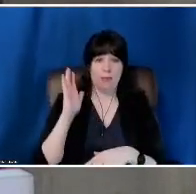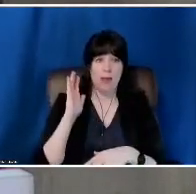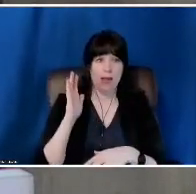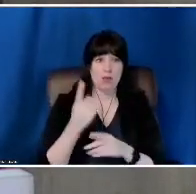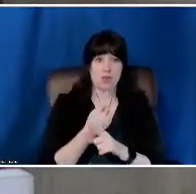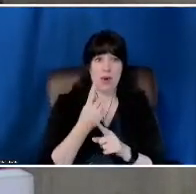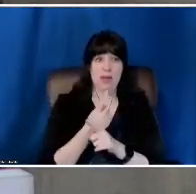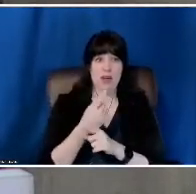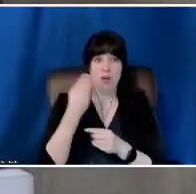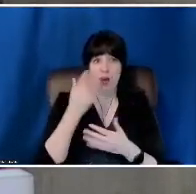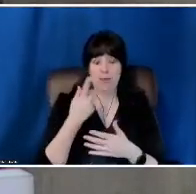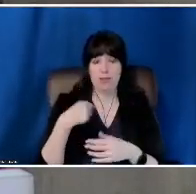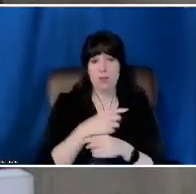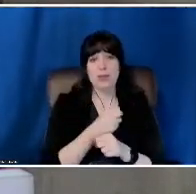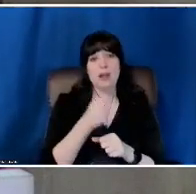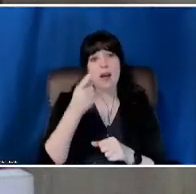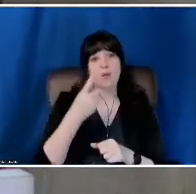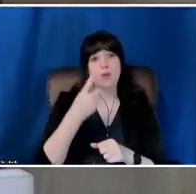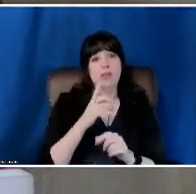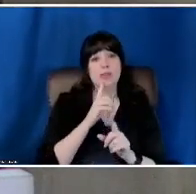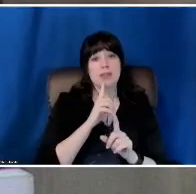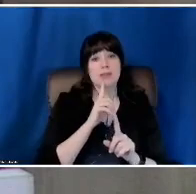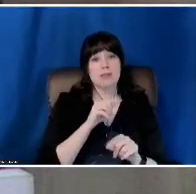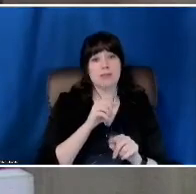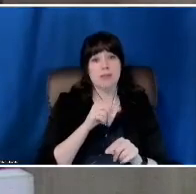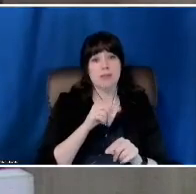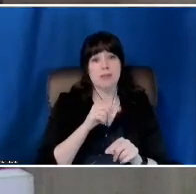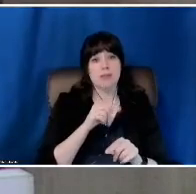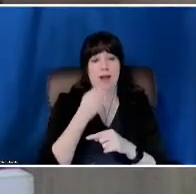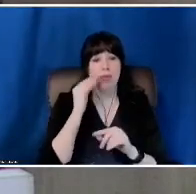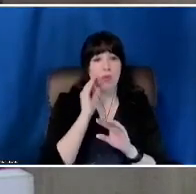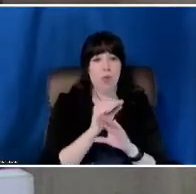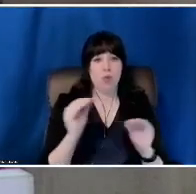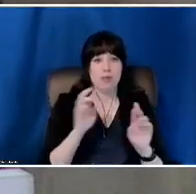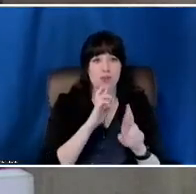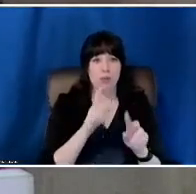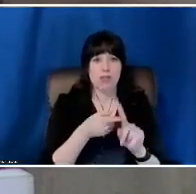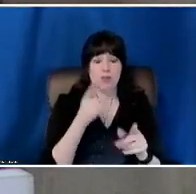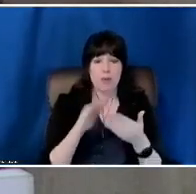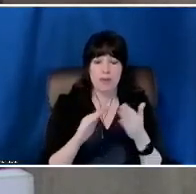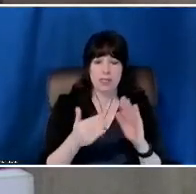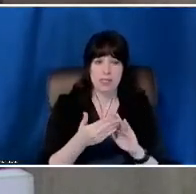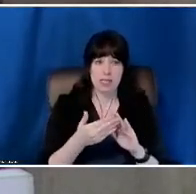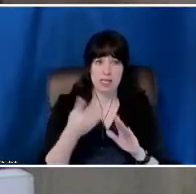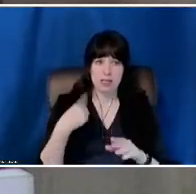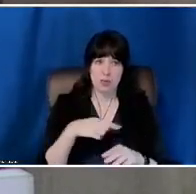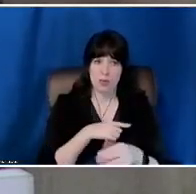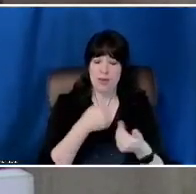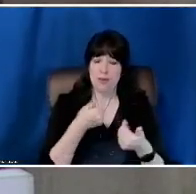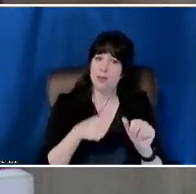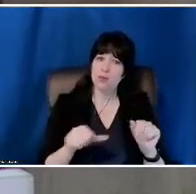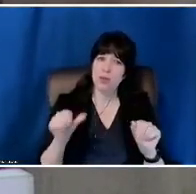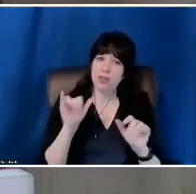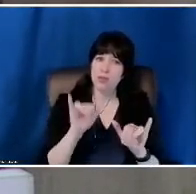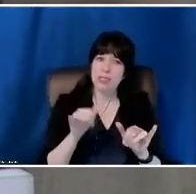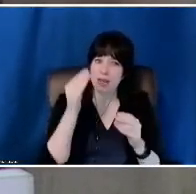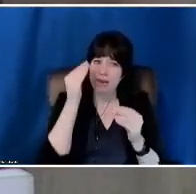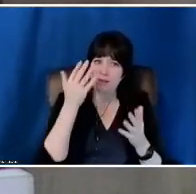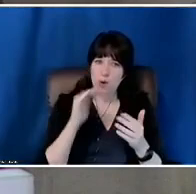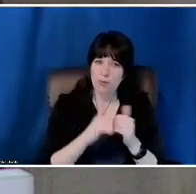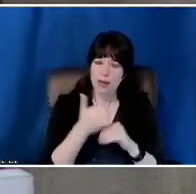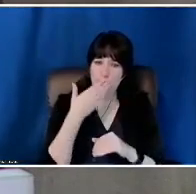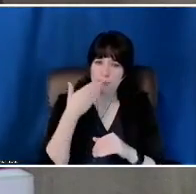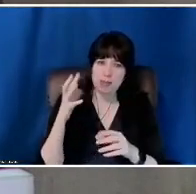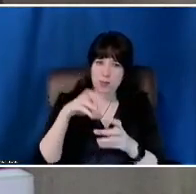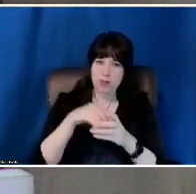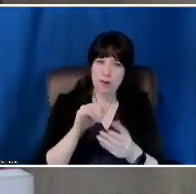quarterly updates from Gretchen Bennett about the homeless response from the city. And so really we've been trying to plug in and stay informed of how to best be a part of that.